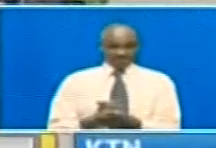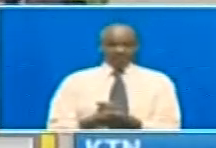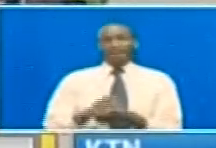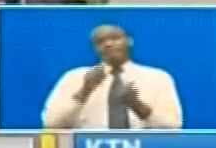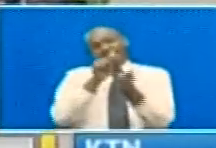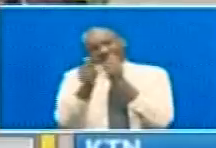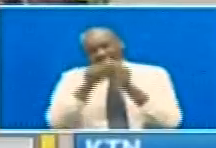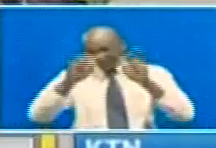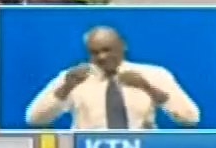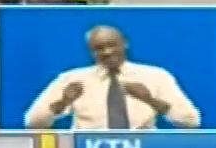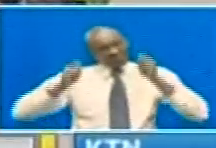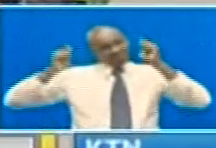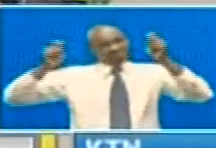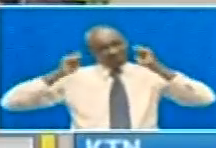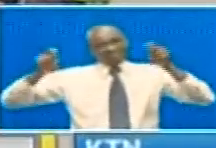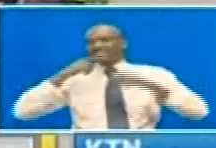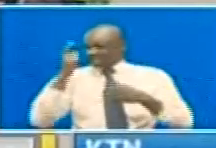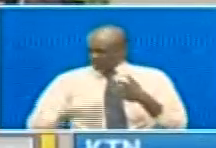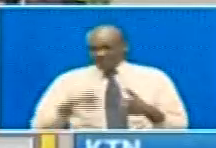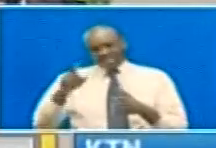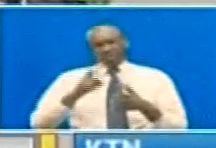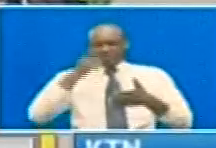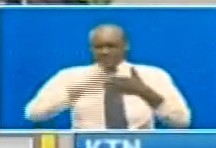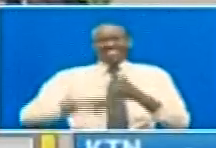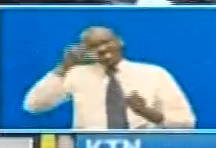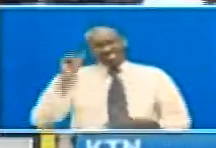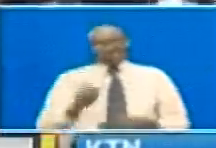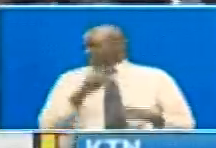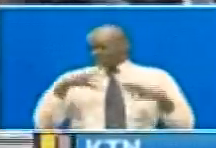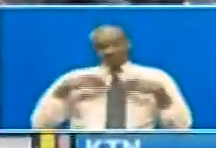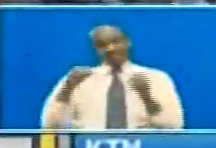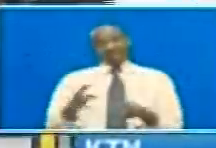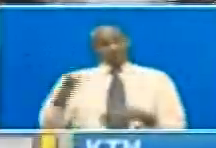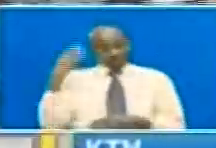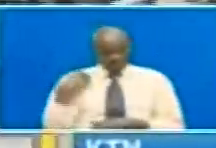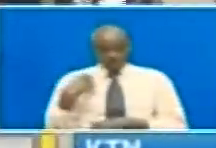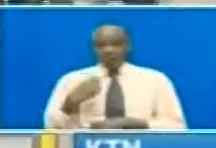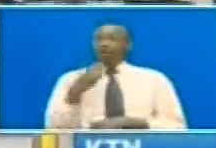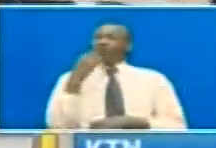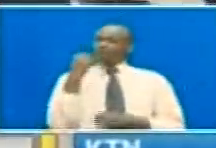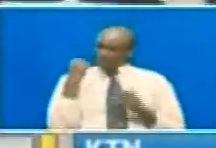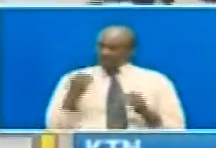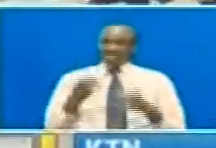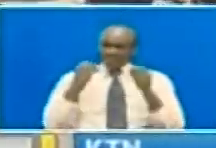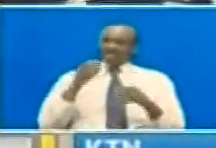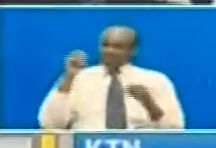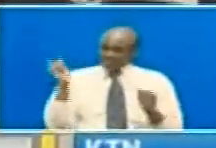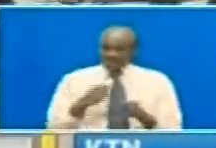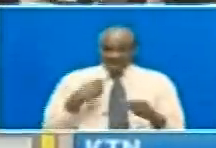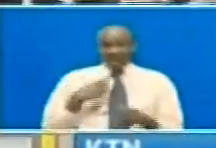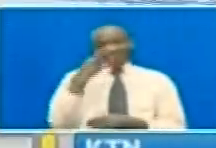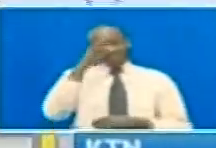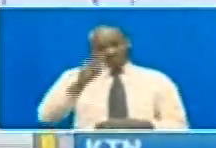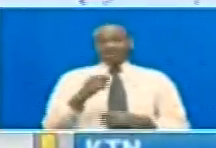Maize farmers protesting what have become unacceptable prices for a commodity they toil over for months. From as high as